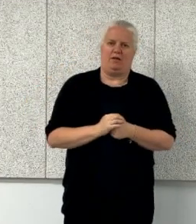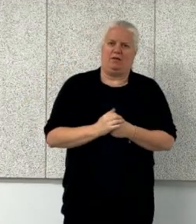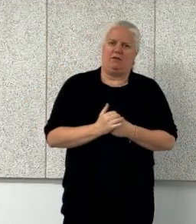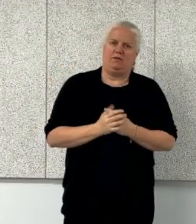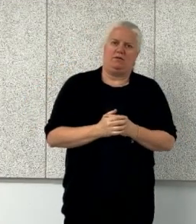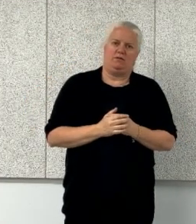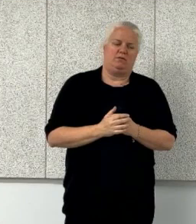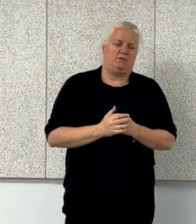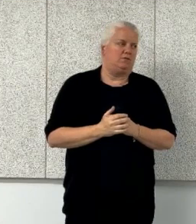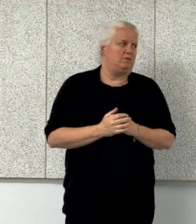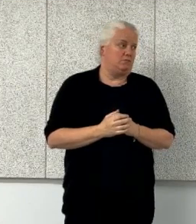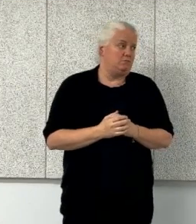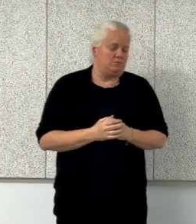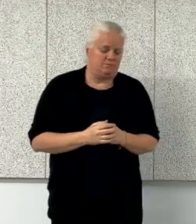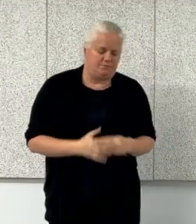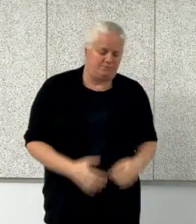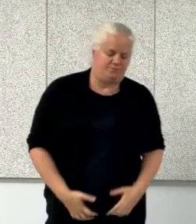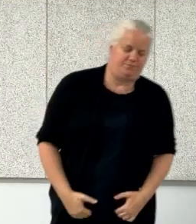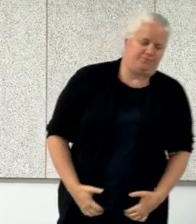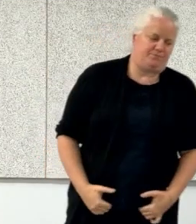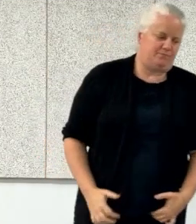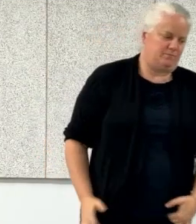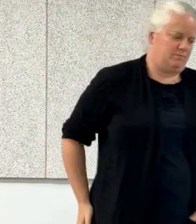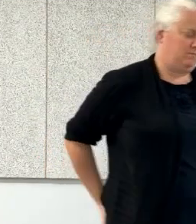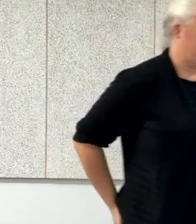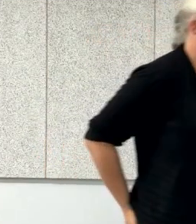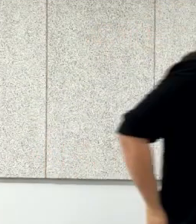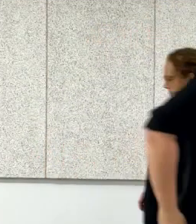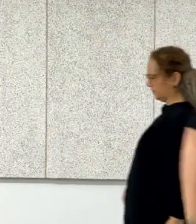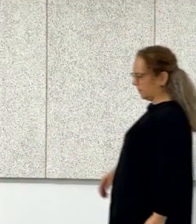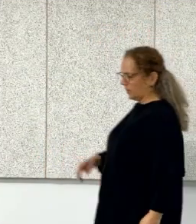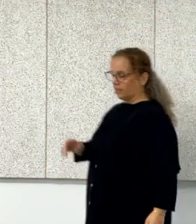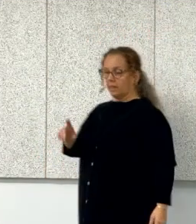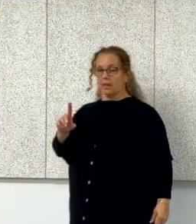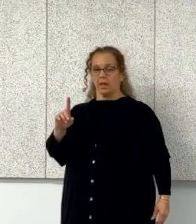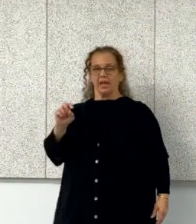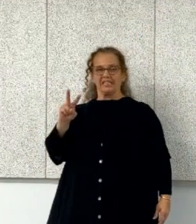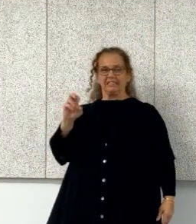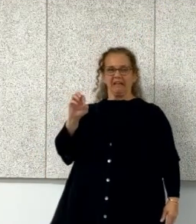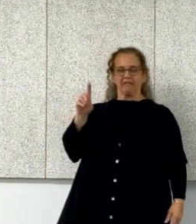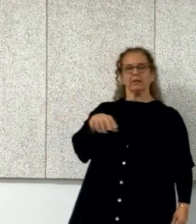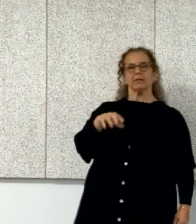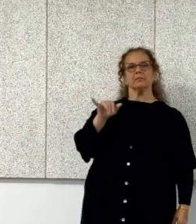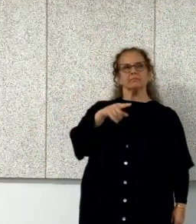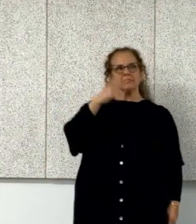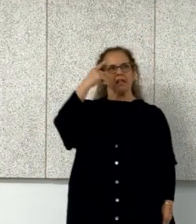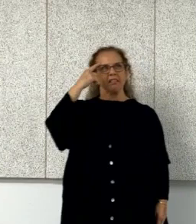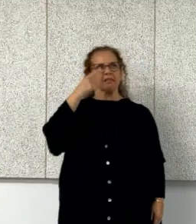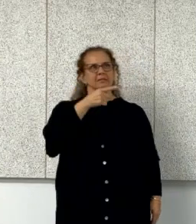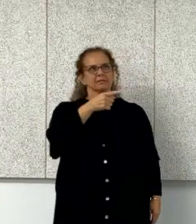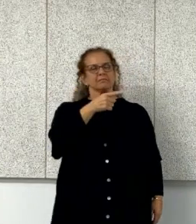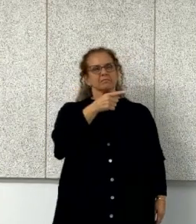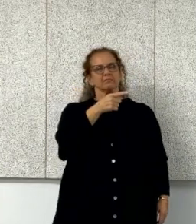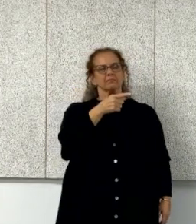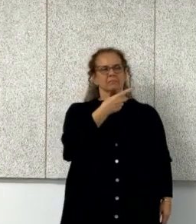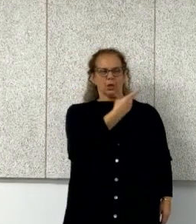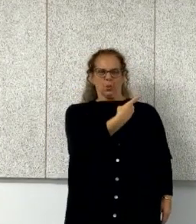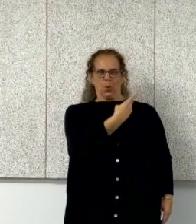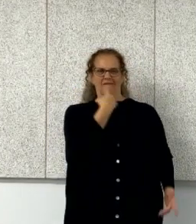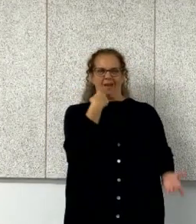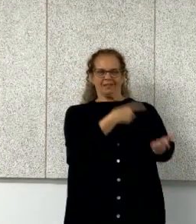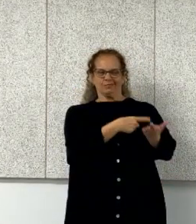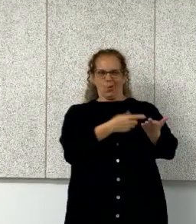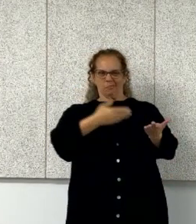I mean, I think what it brings up for me is really the what you're saying, which is like you were asking questions, and I know you and I have talked about how you